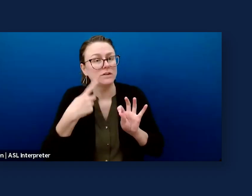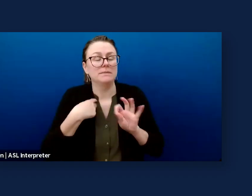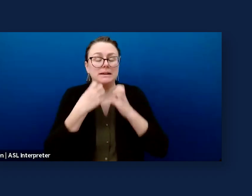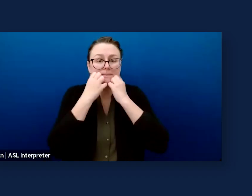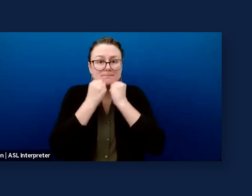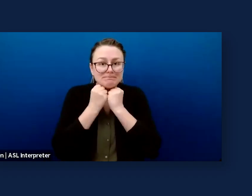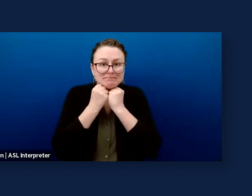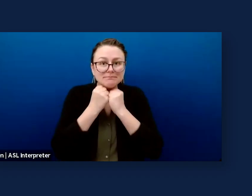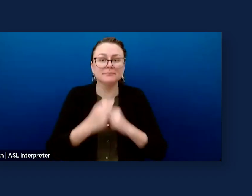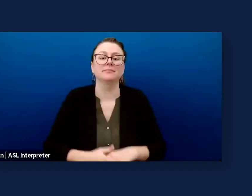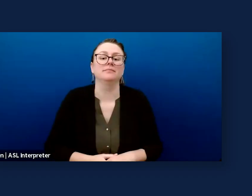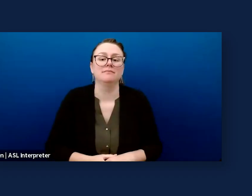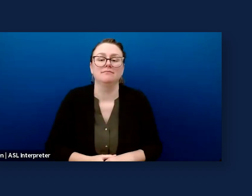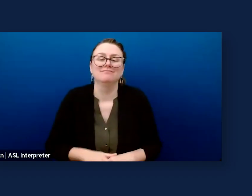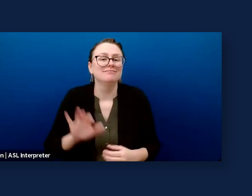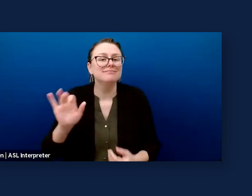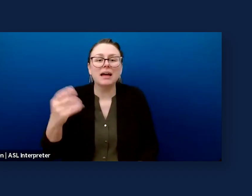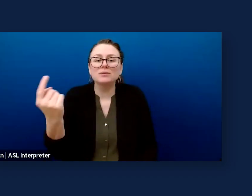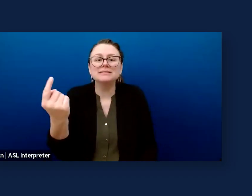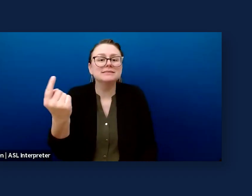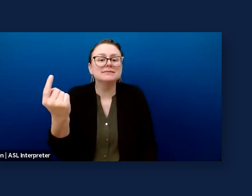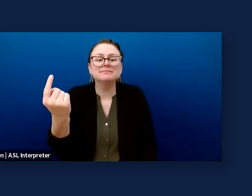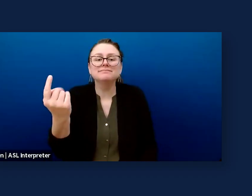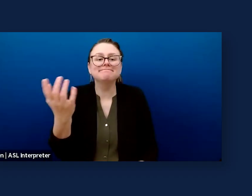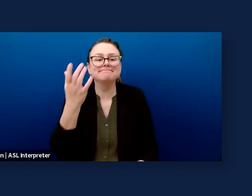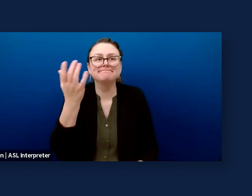me, and it was something I just